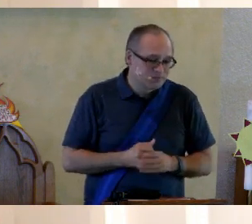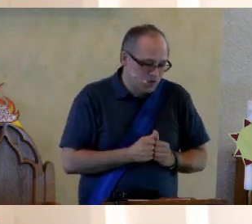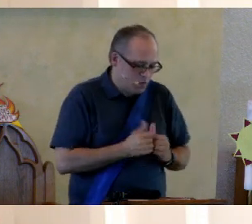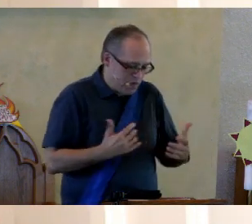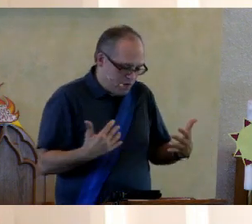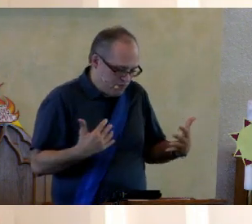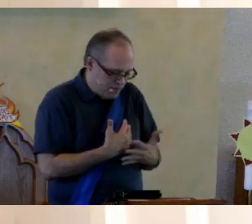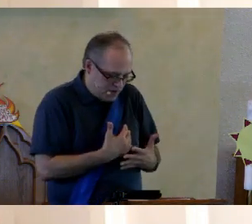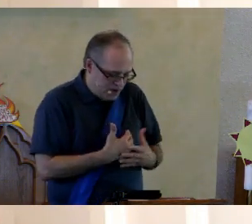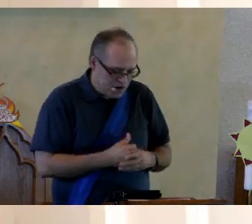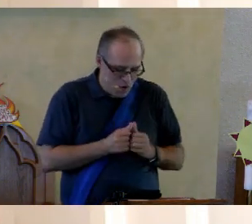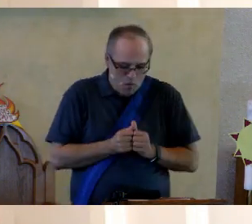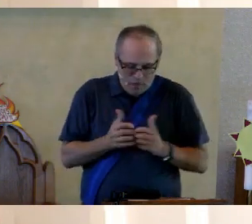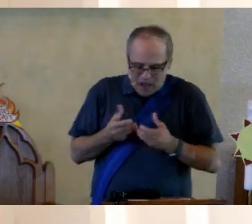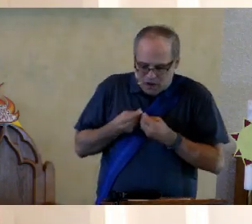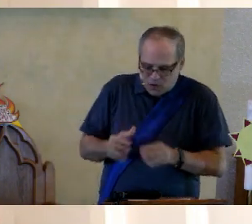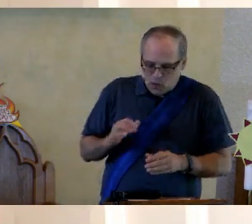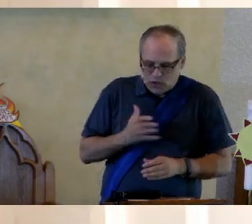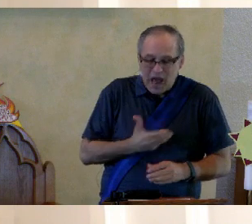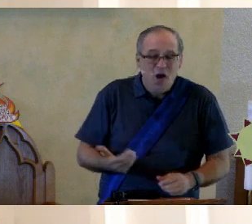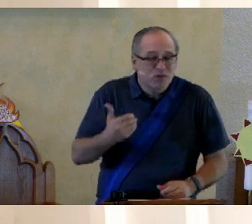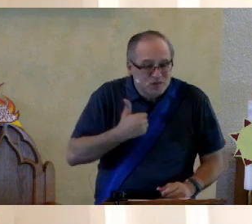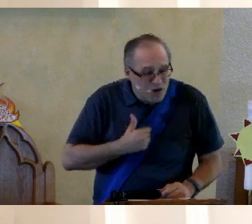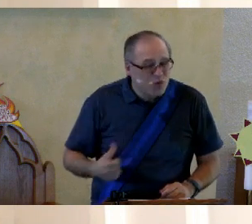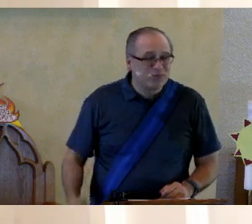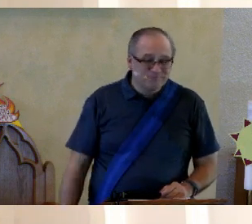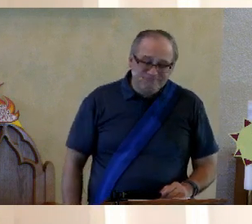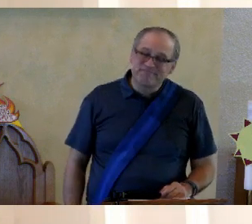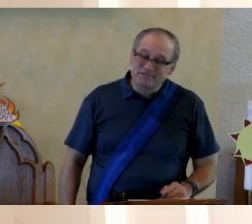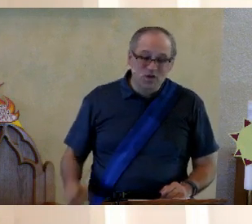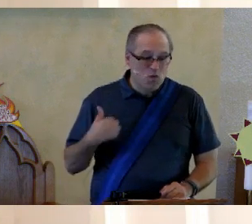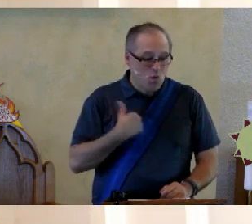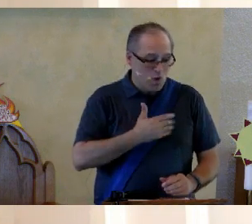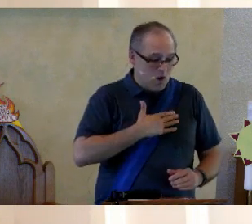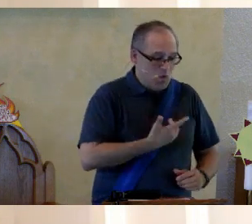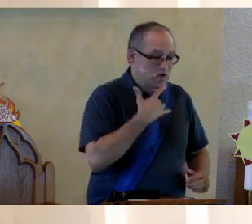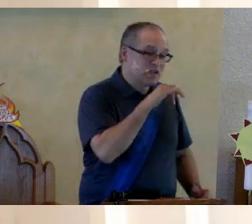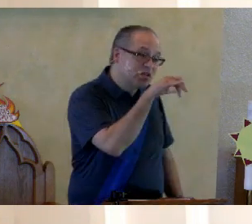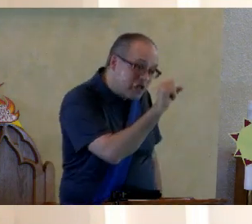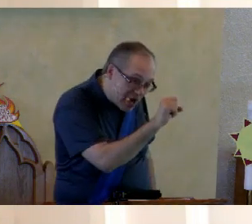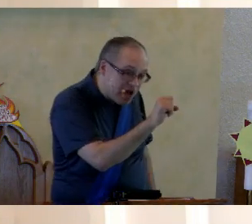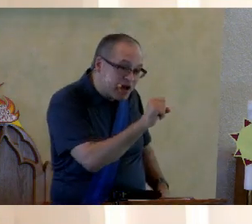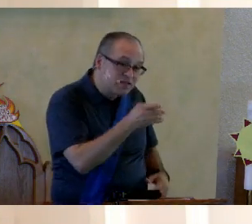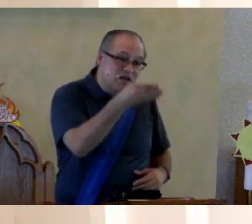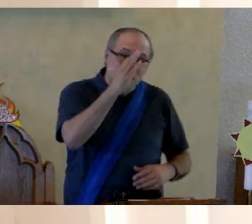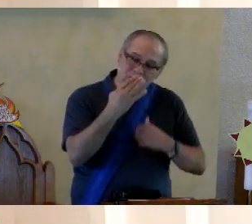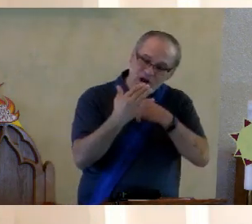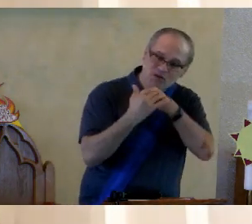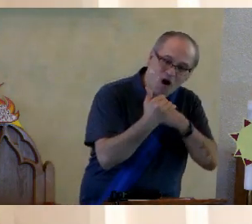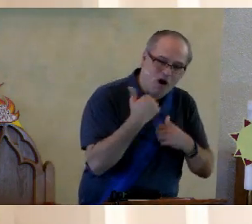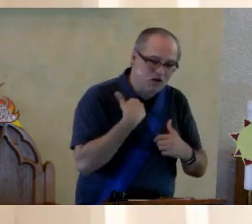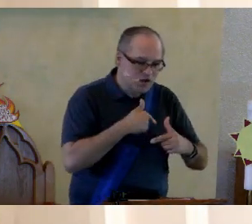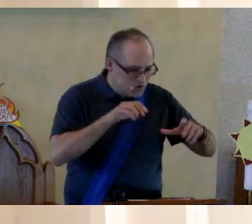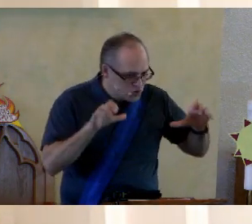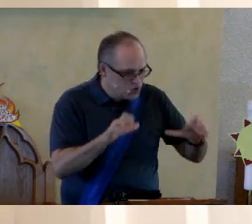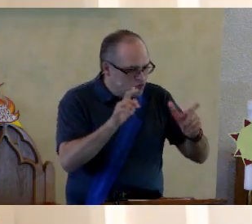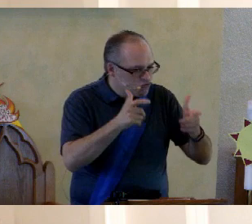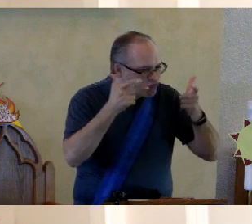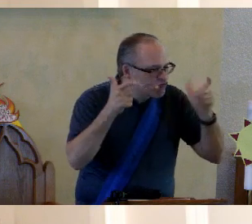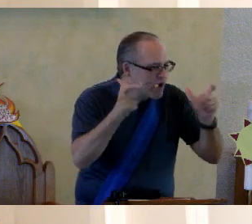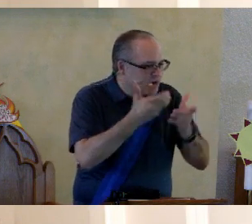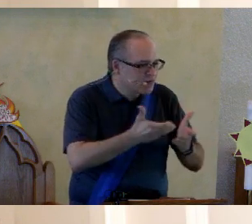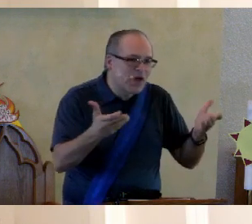and without losing our soul. When we are willing to say yes, when God calls on us to do great things, we